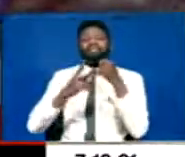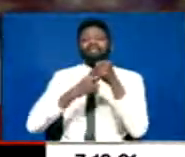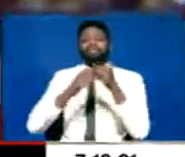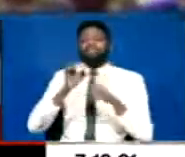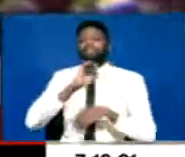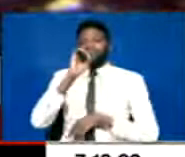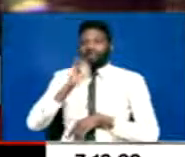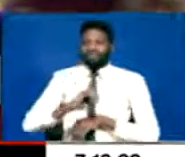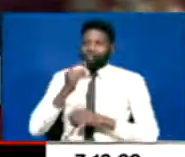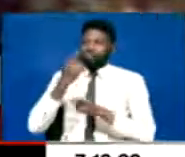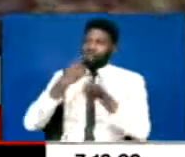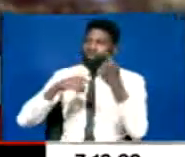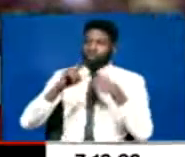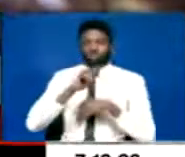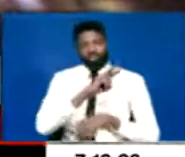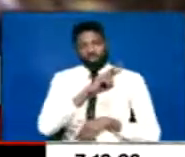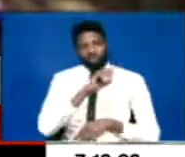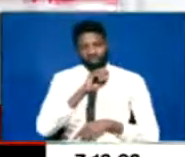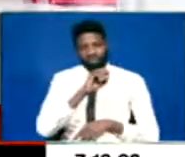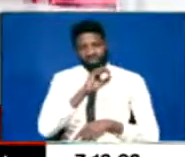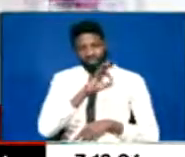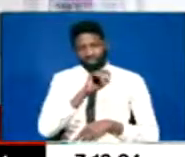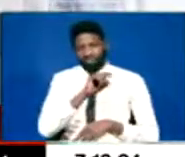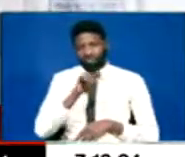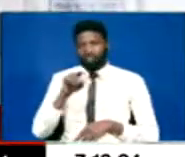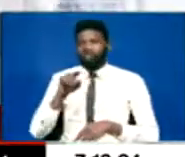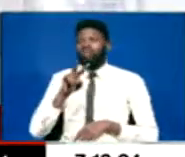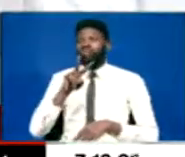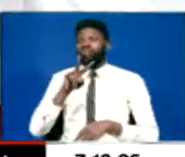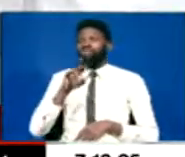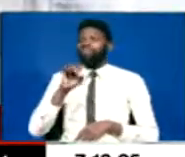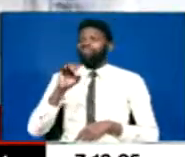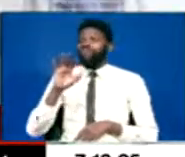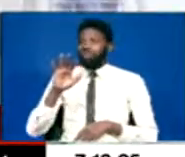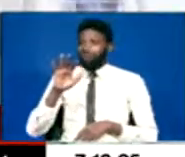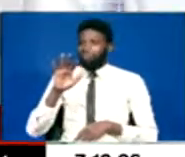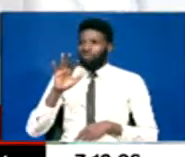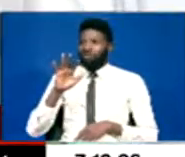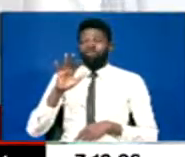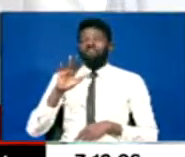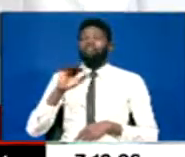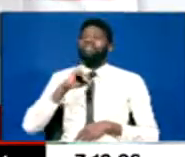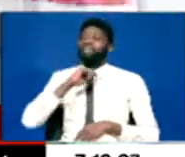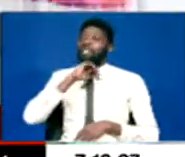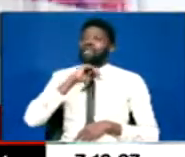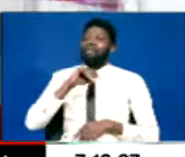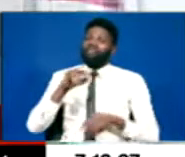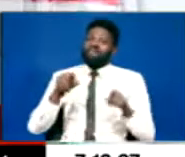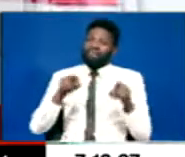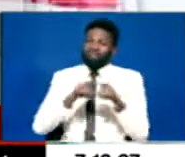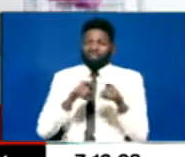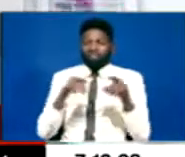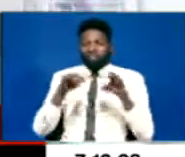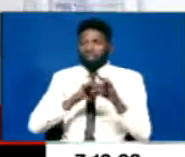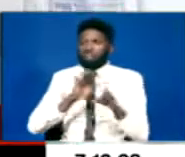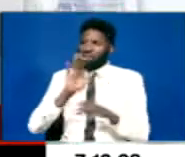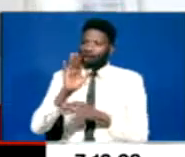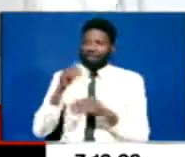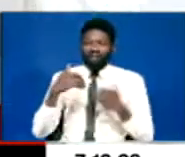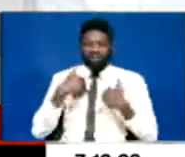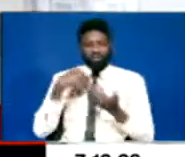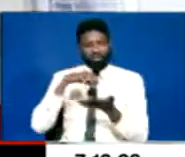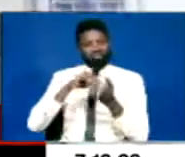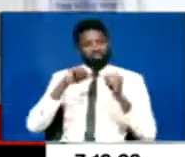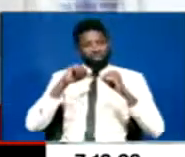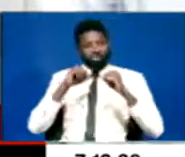2003 and 2005, Odinga and his lieutenant held key portfolios, him holding the Minister for Roads,